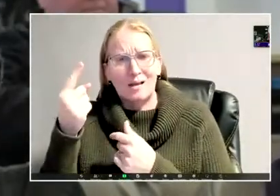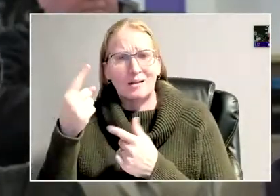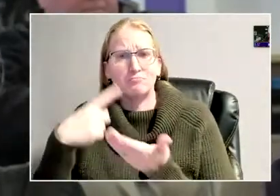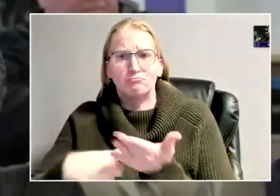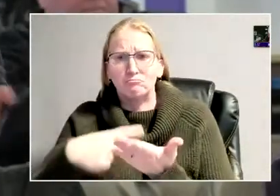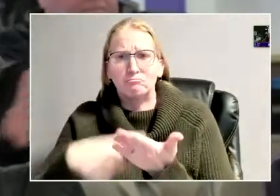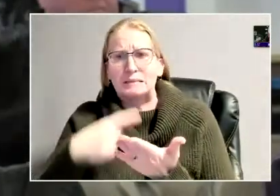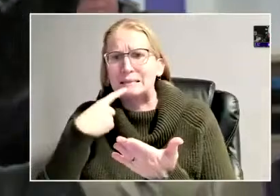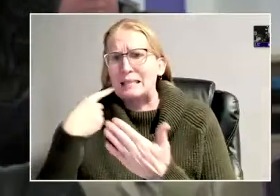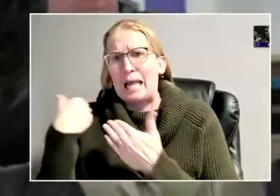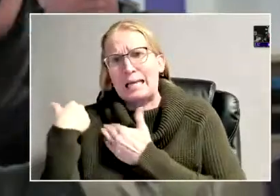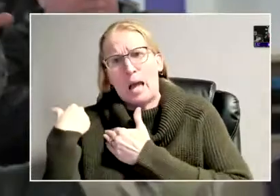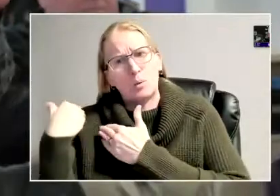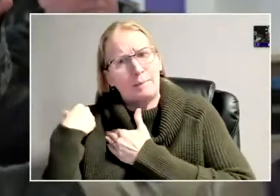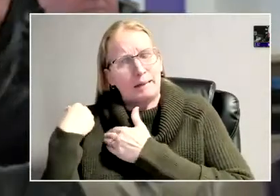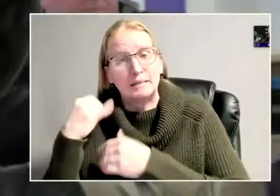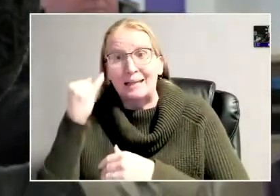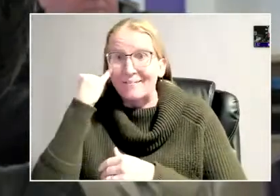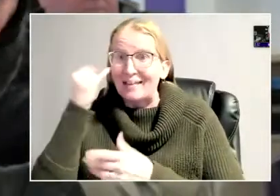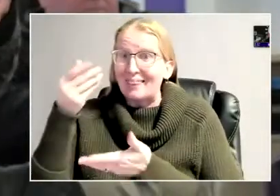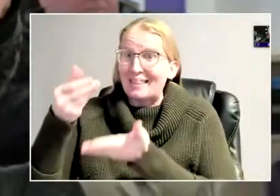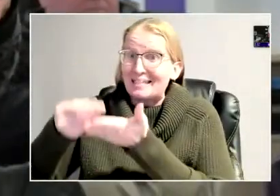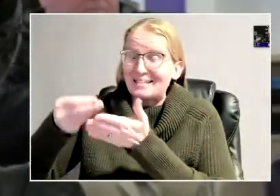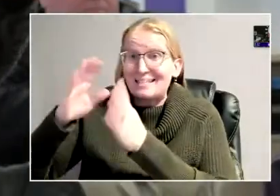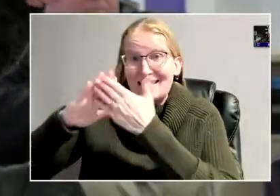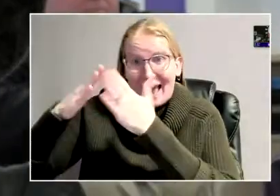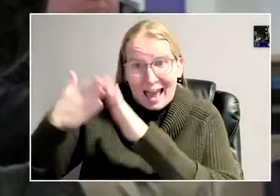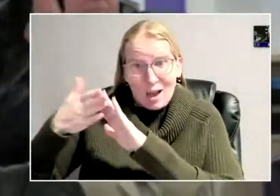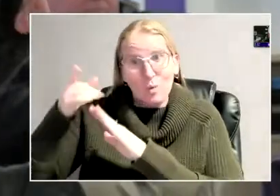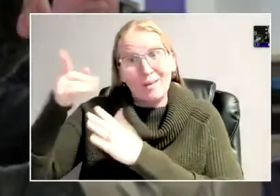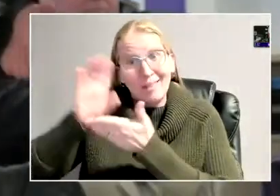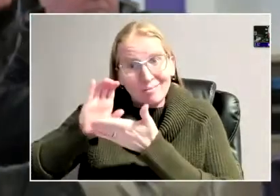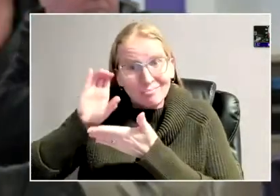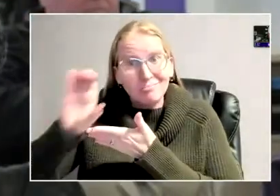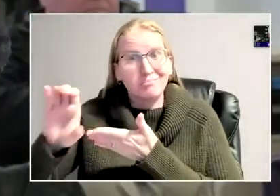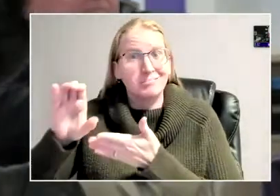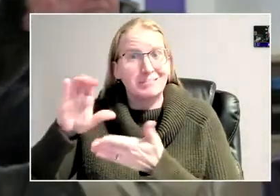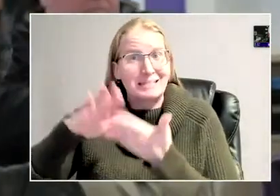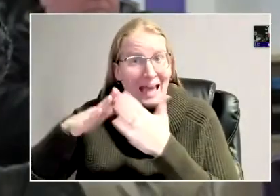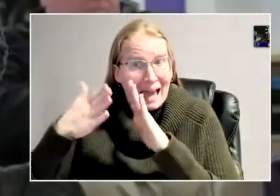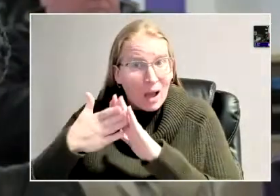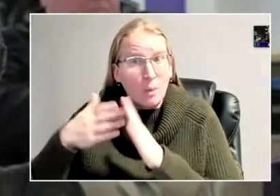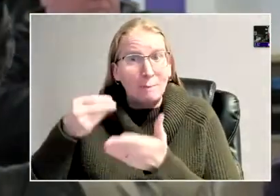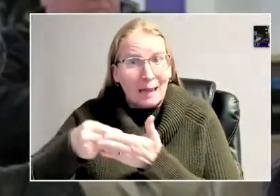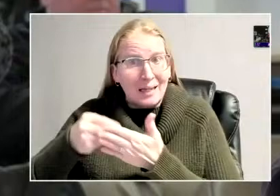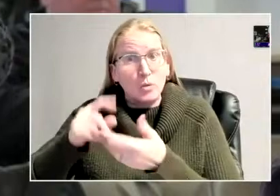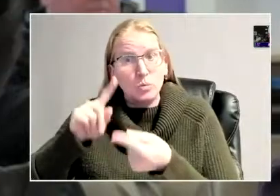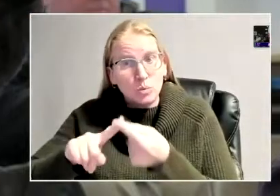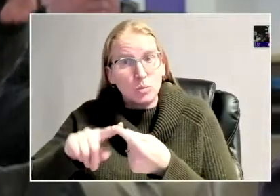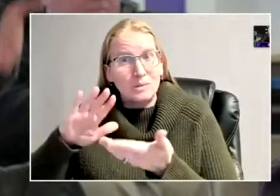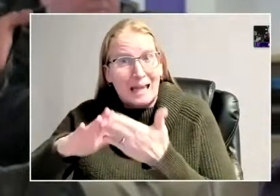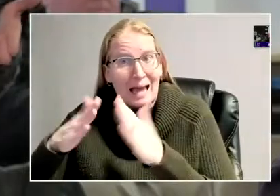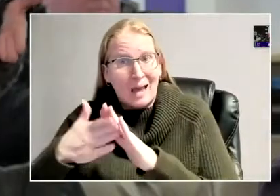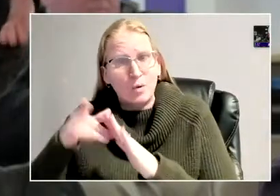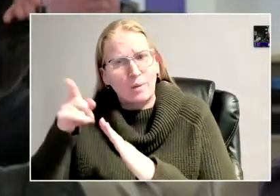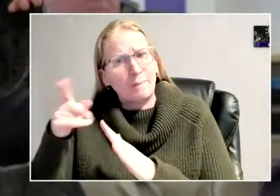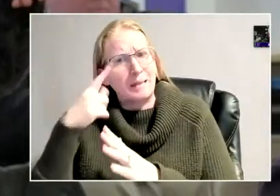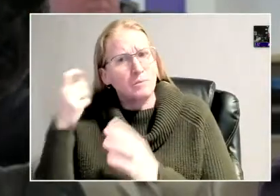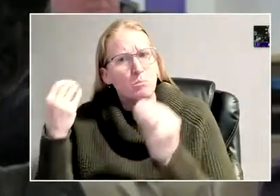financed these services and these Services were accountable to the town so I don't understand why the same argument